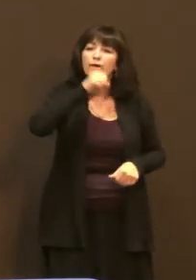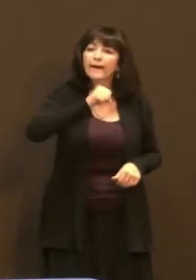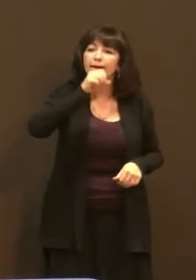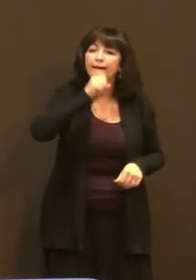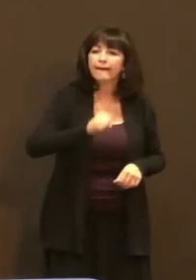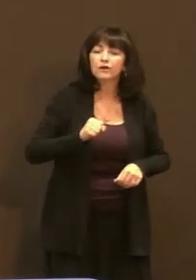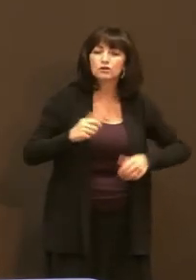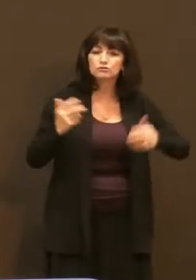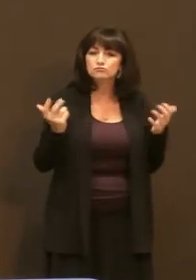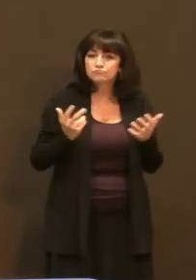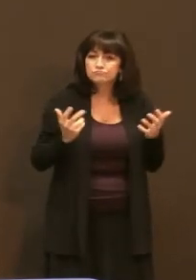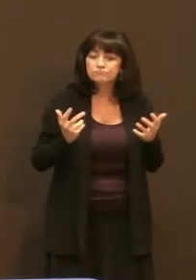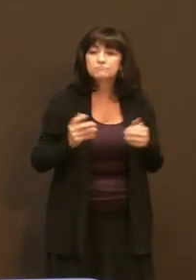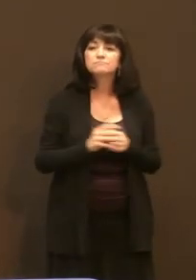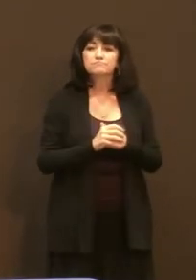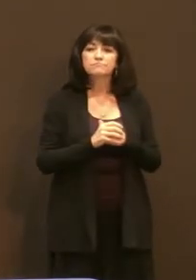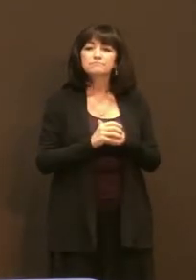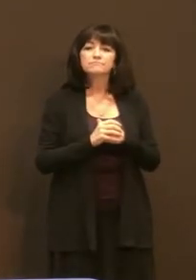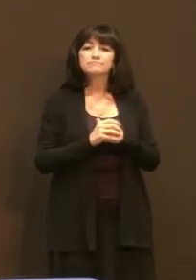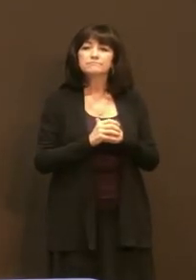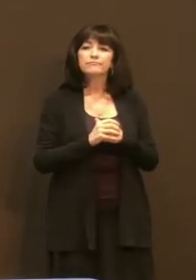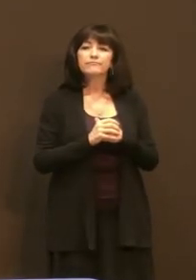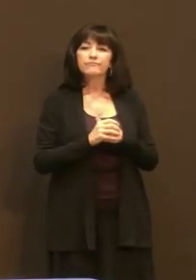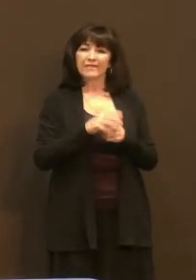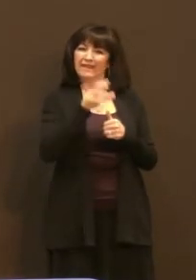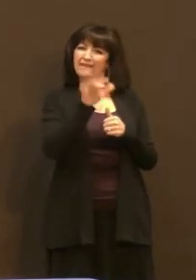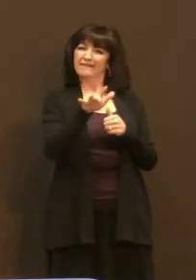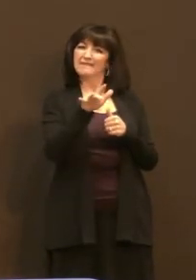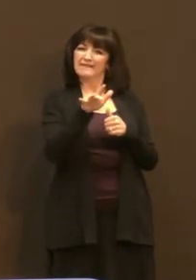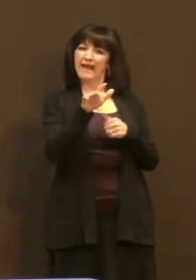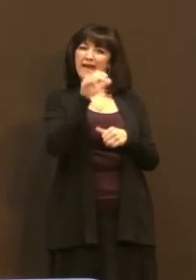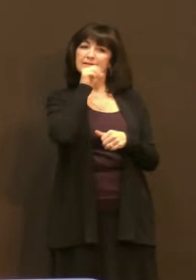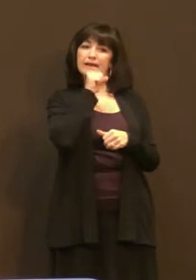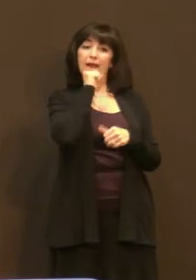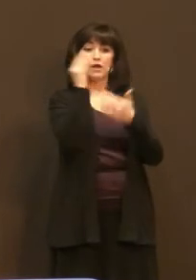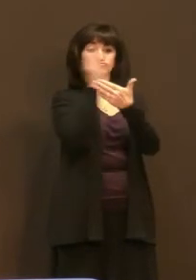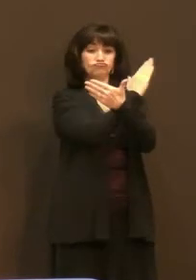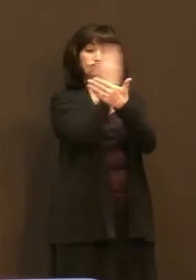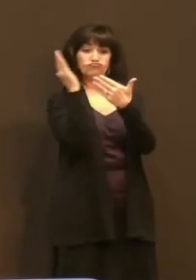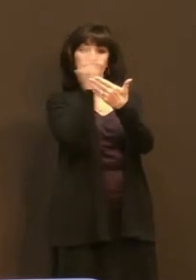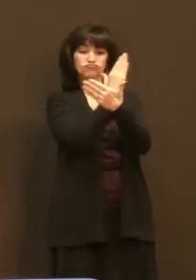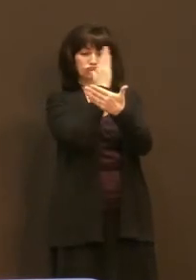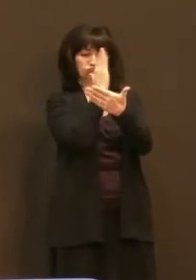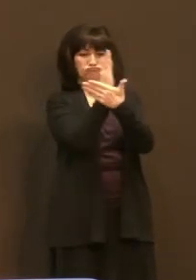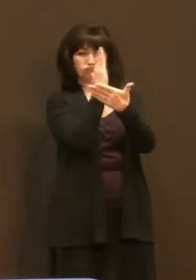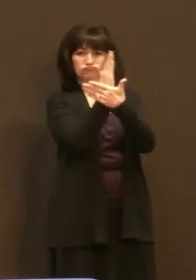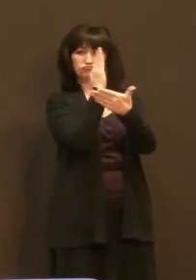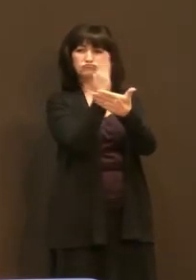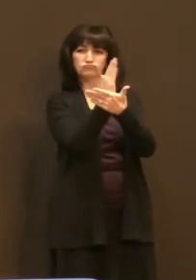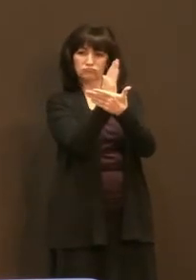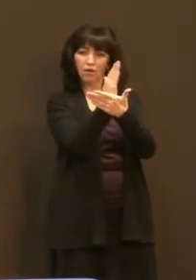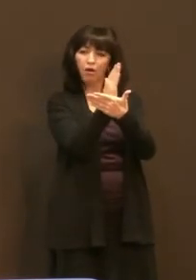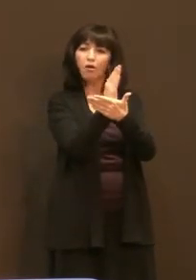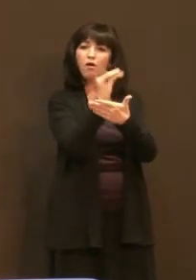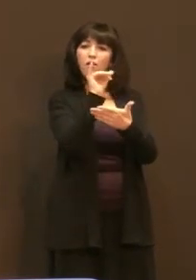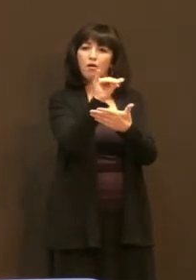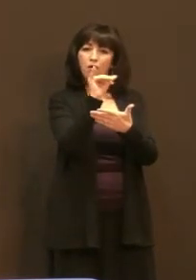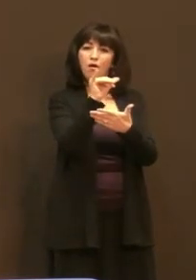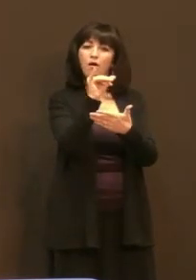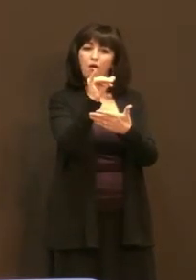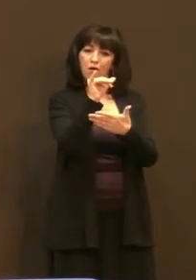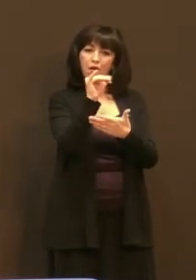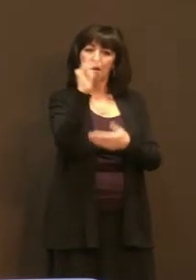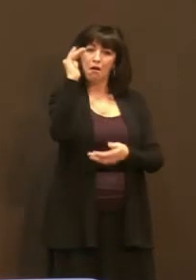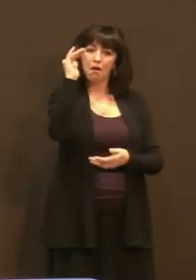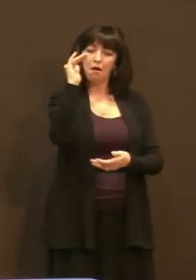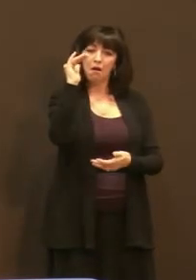we'll make later is that the median age of those who have tested positive has been going down. That's a really good thing,